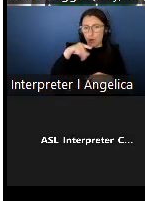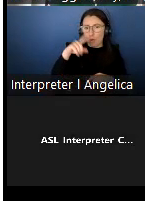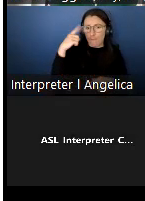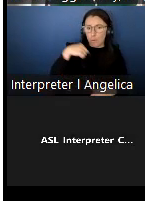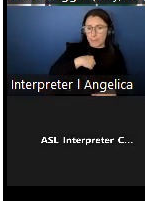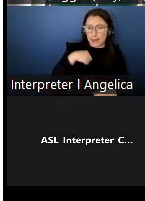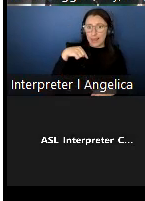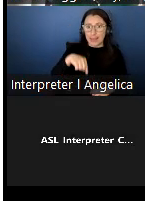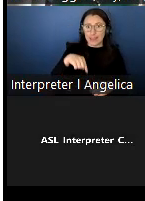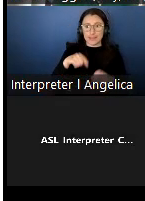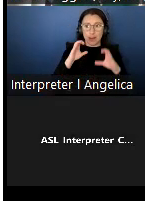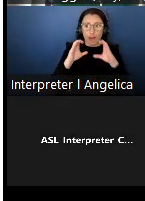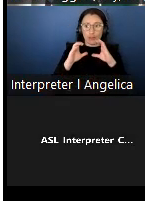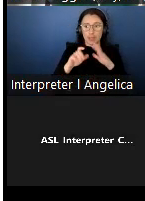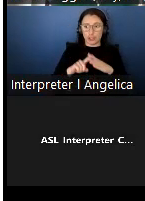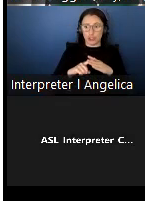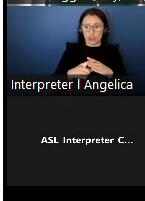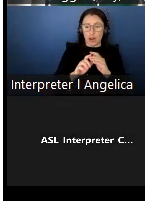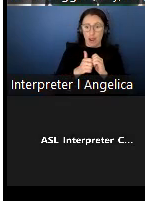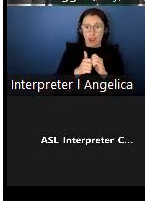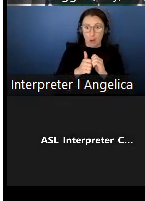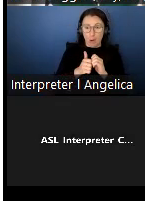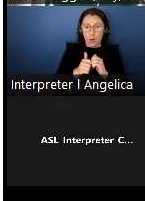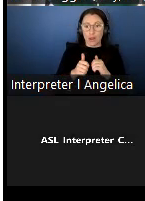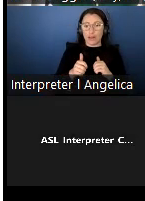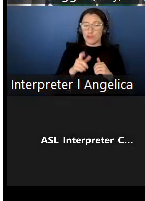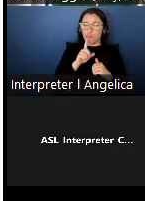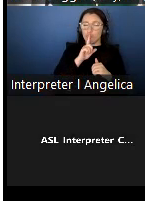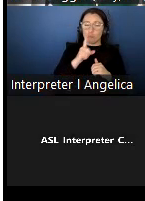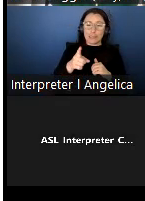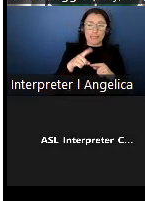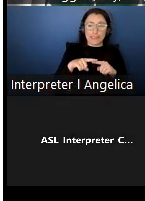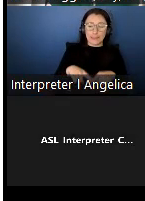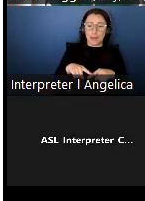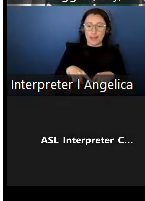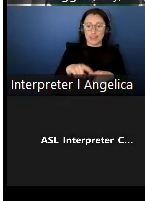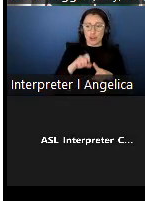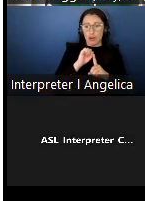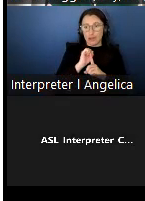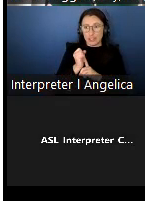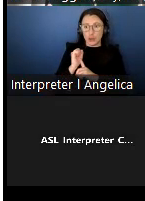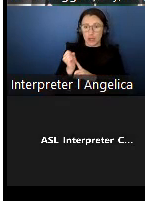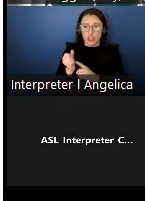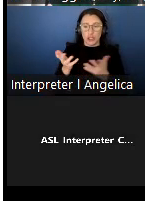this conversation is initiated with survivors really depends on the situation that's being presented during the